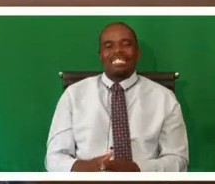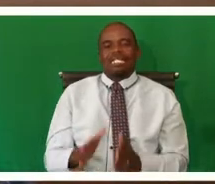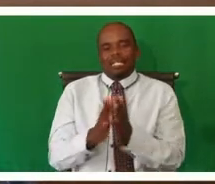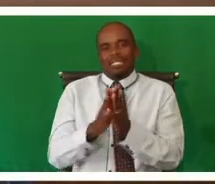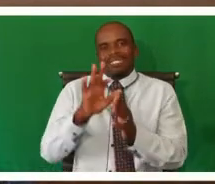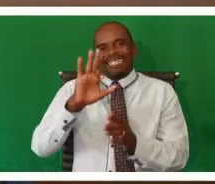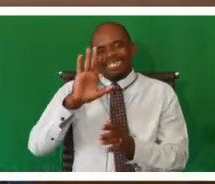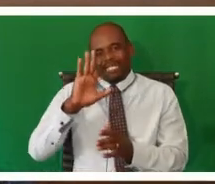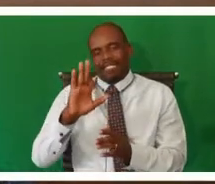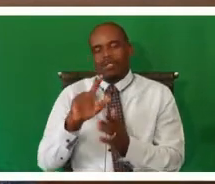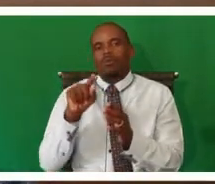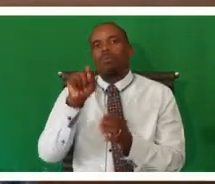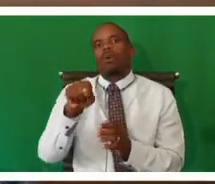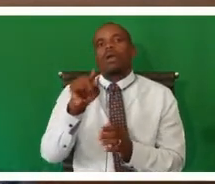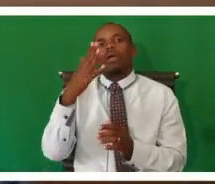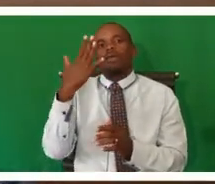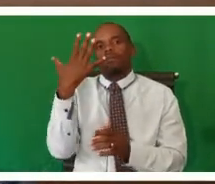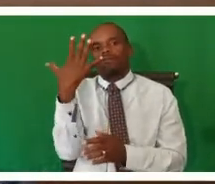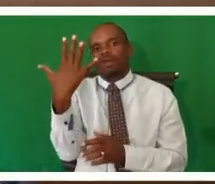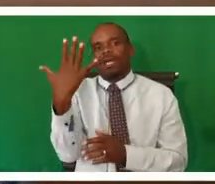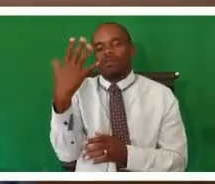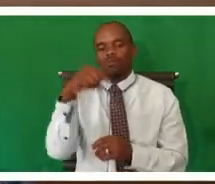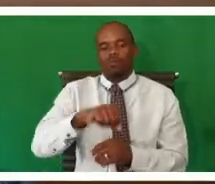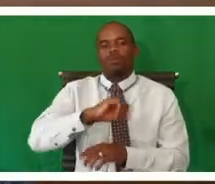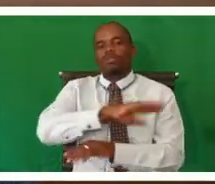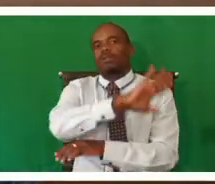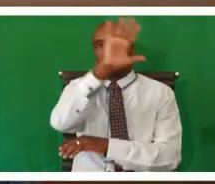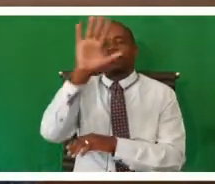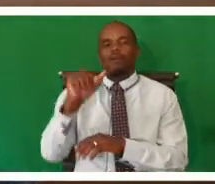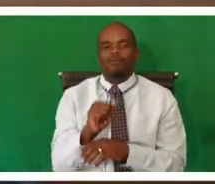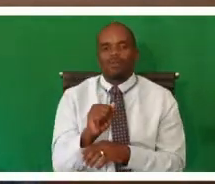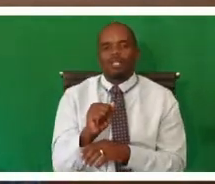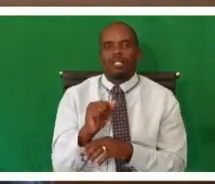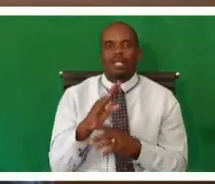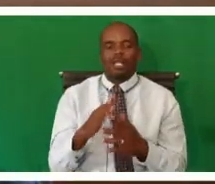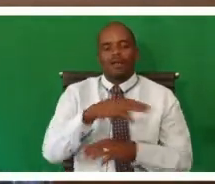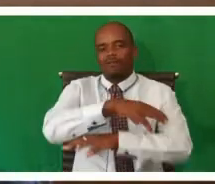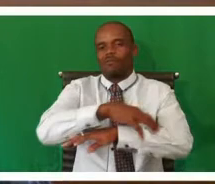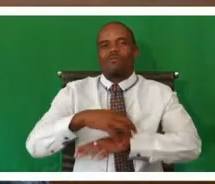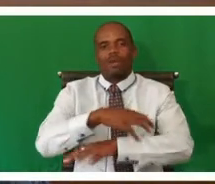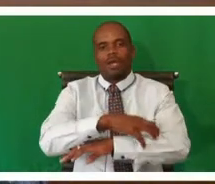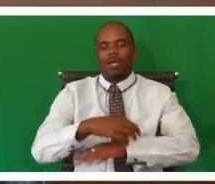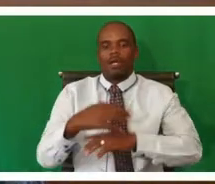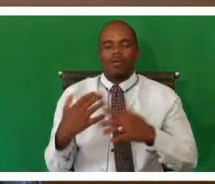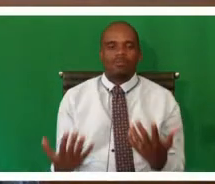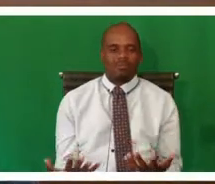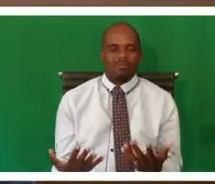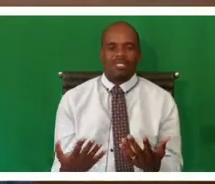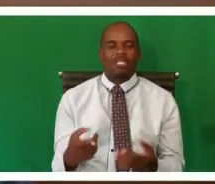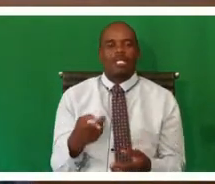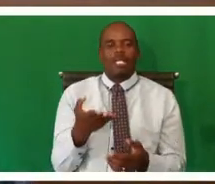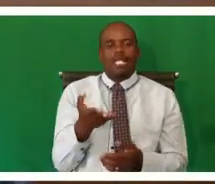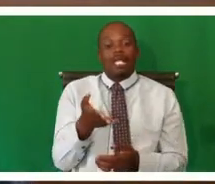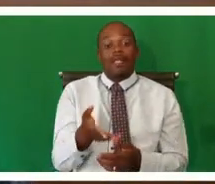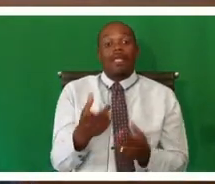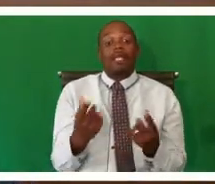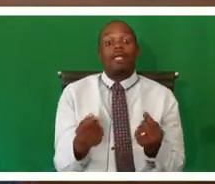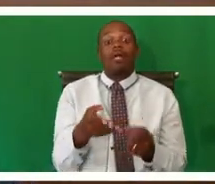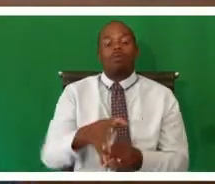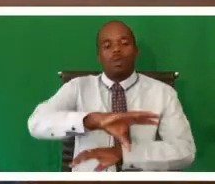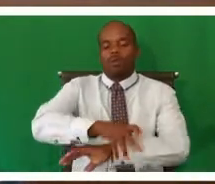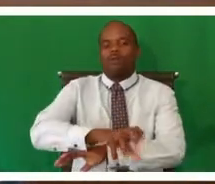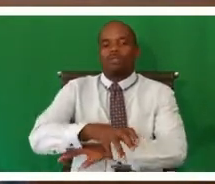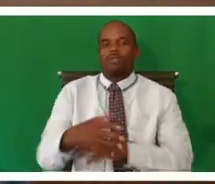14.5% of South Africans' commercial farming activities take place in the province. This is